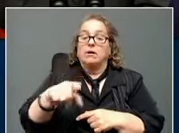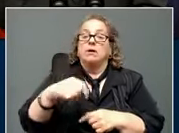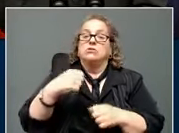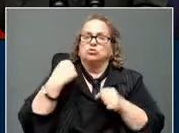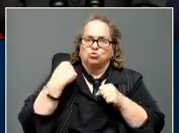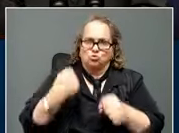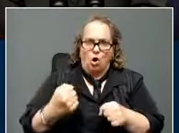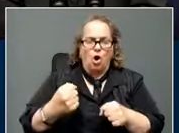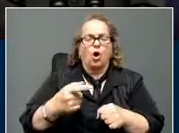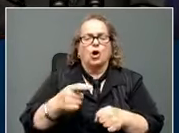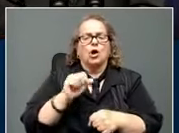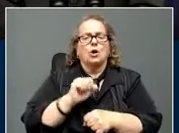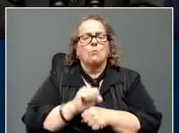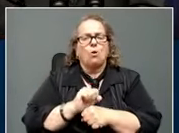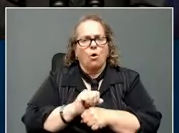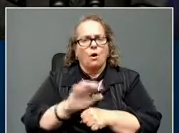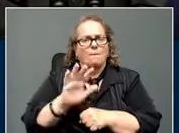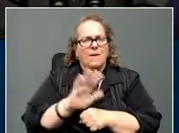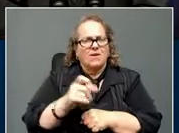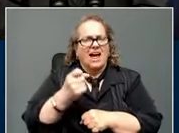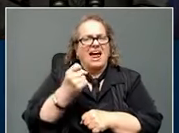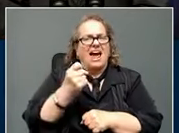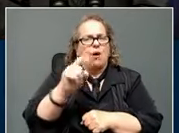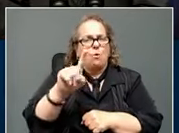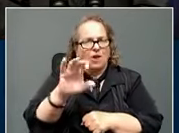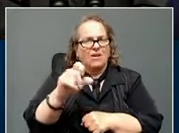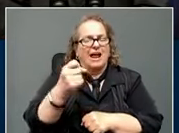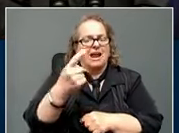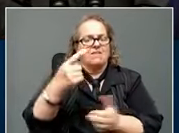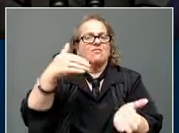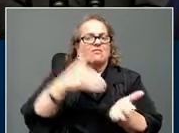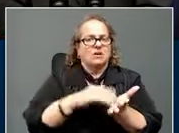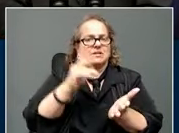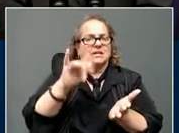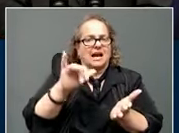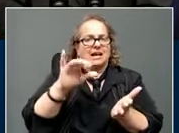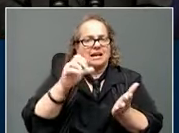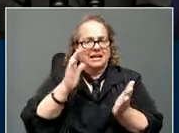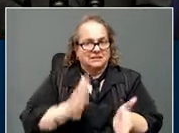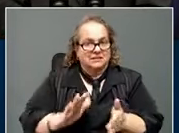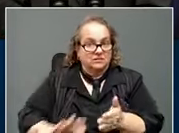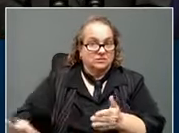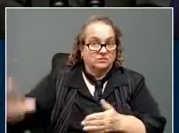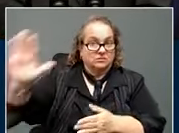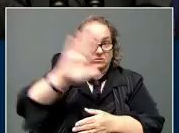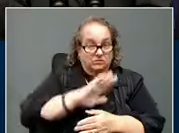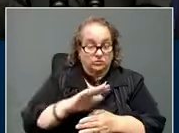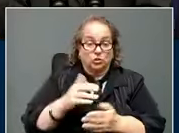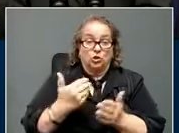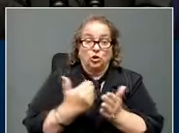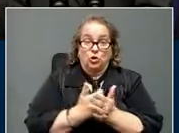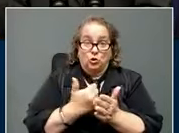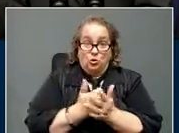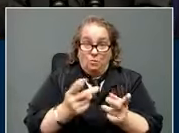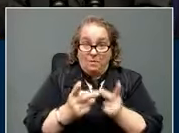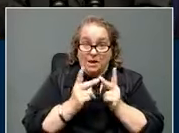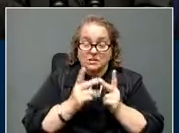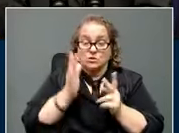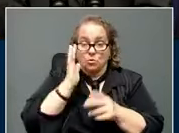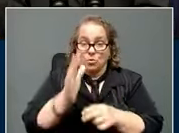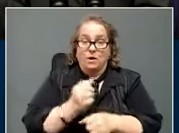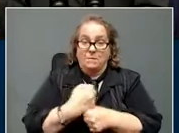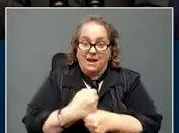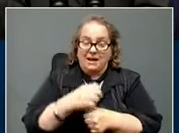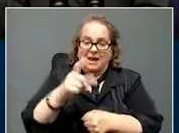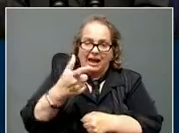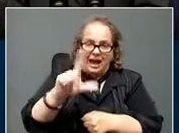about 111,000 Kentuckians. The company's new facility will provide capacity for production of glass fiber tissue used